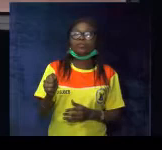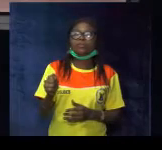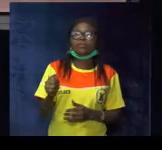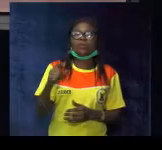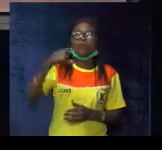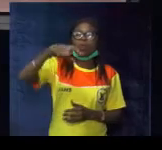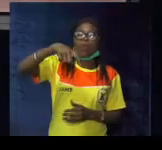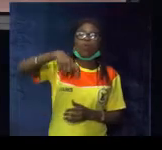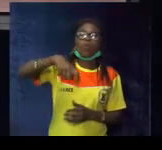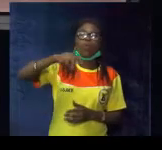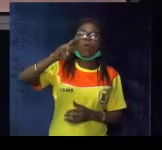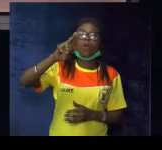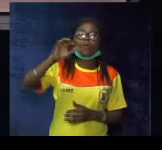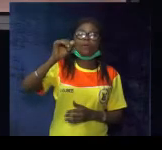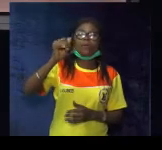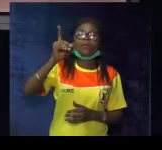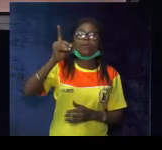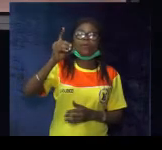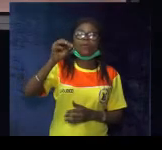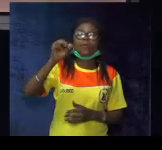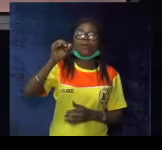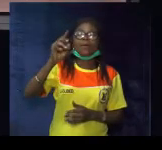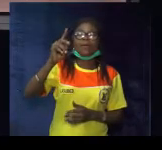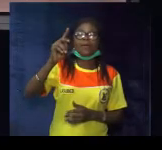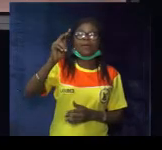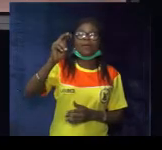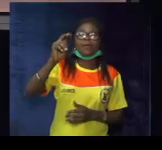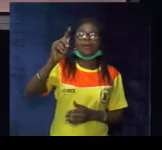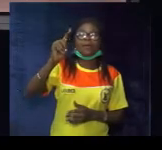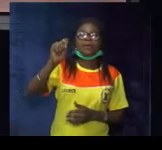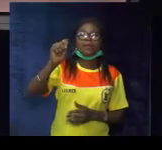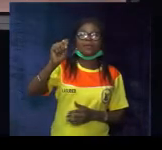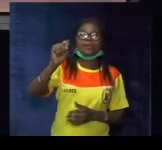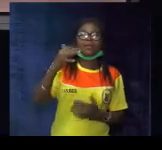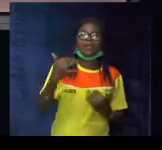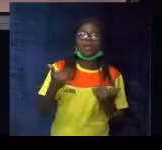the quadrant.